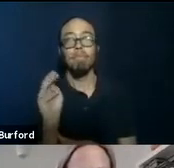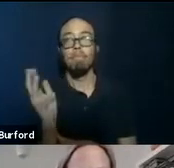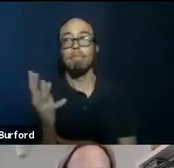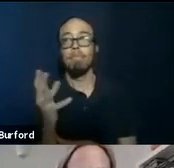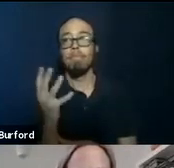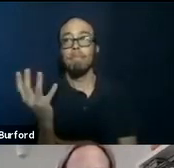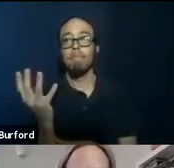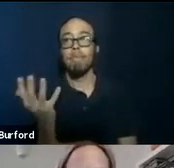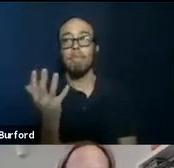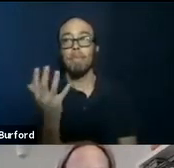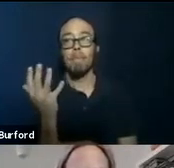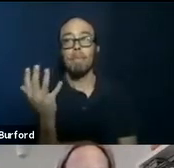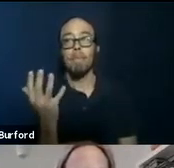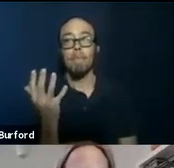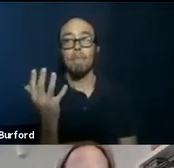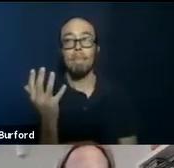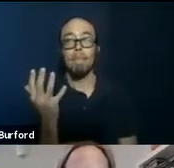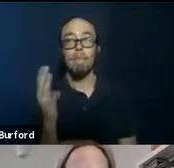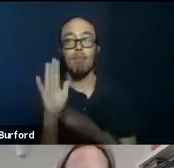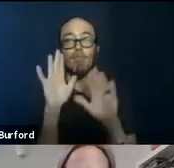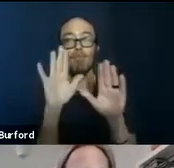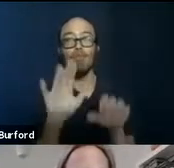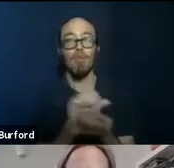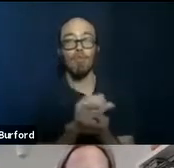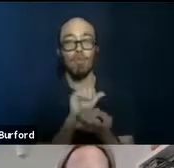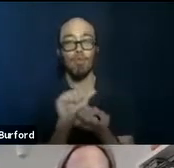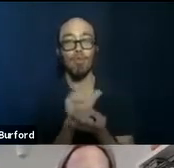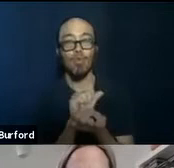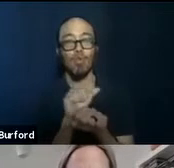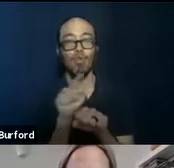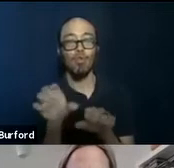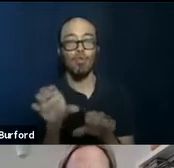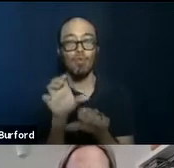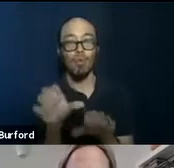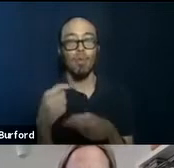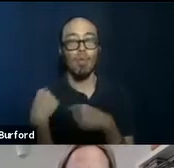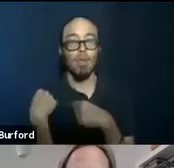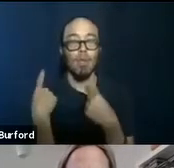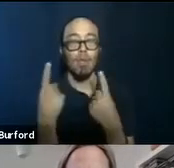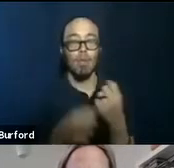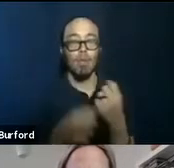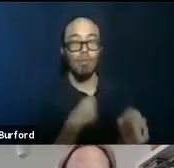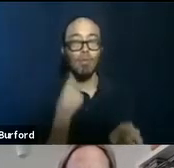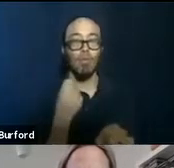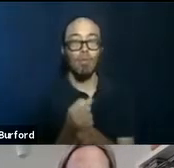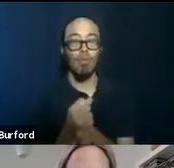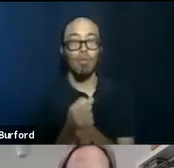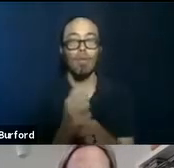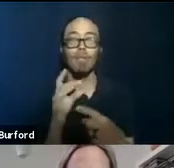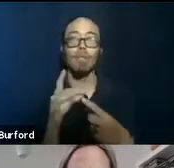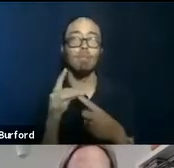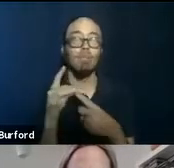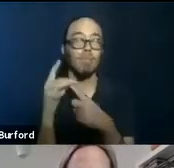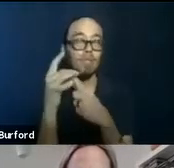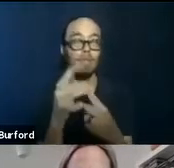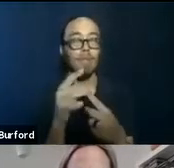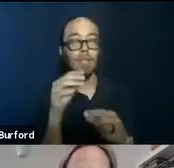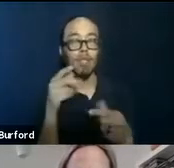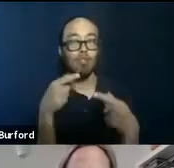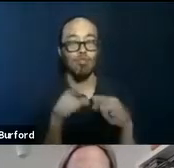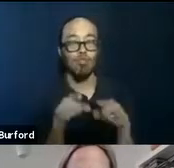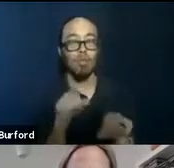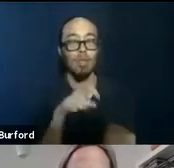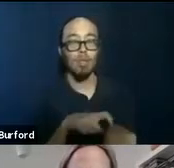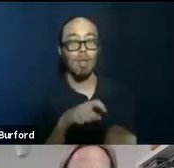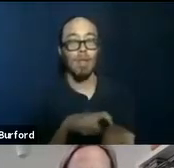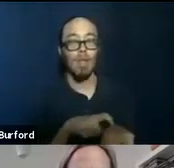for the work, great work that your organization is doing all year round and specifically during these times. And we